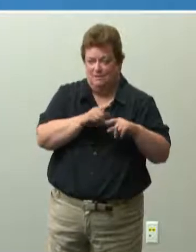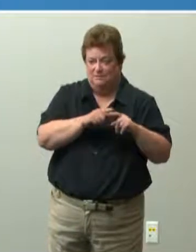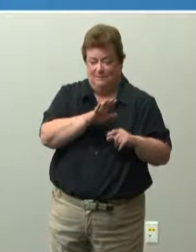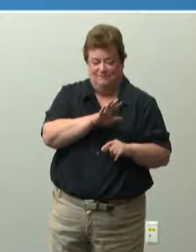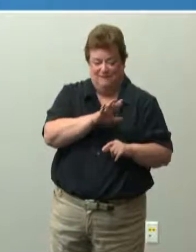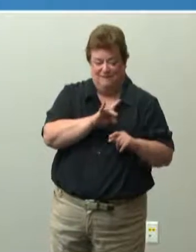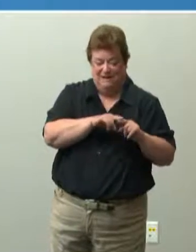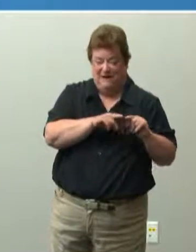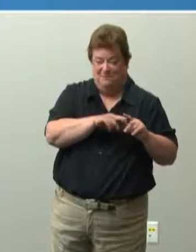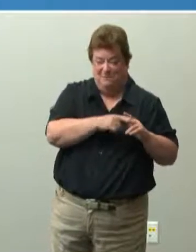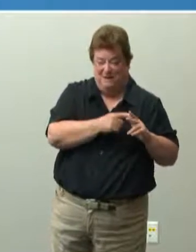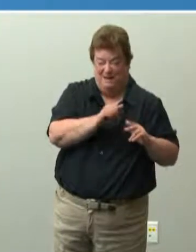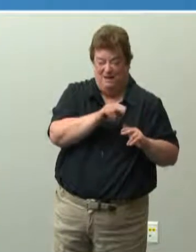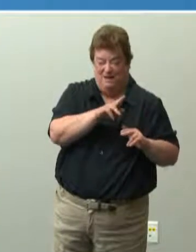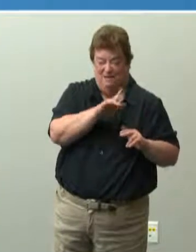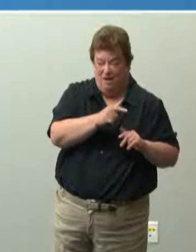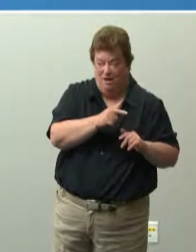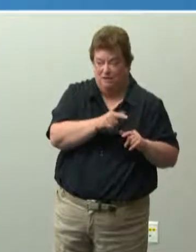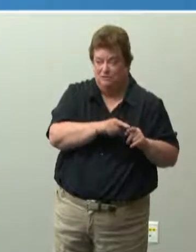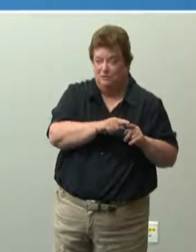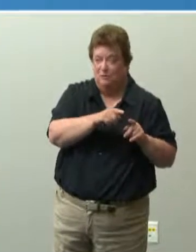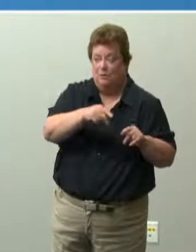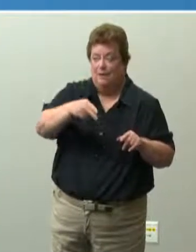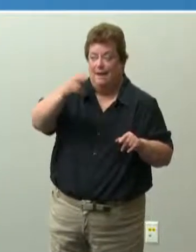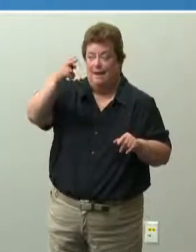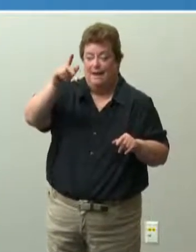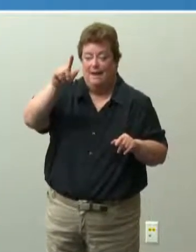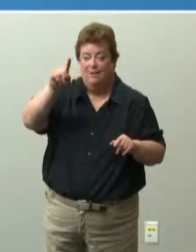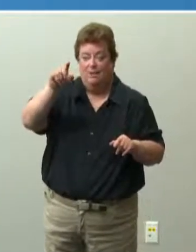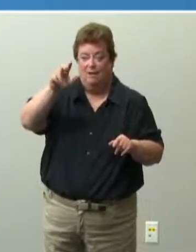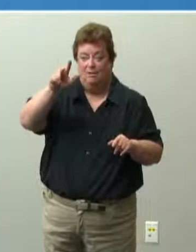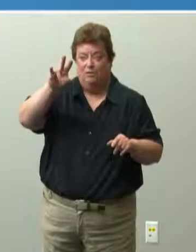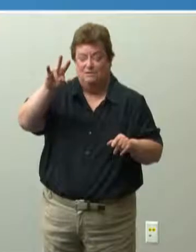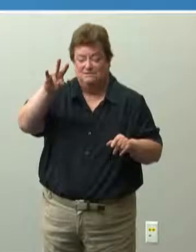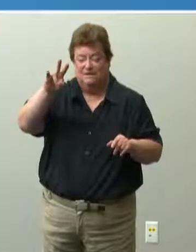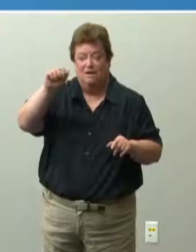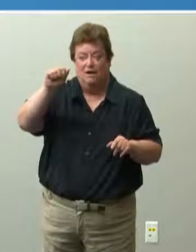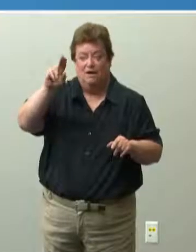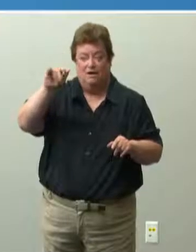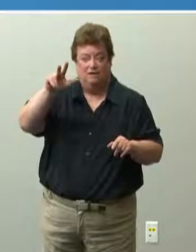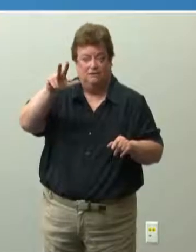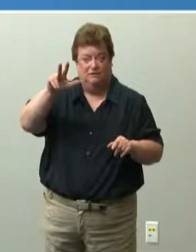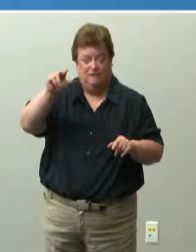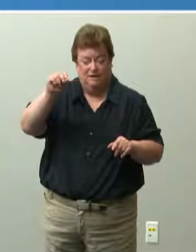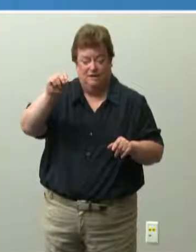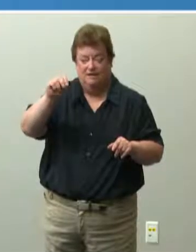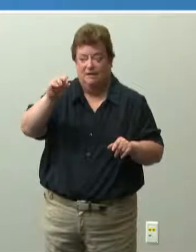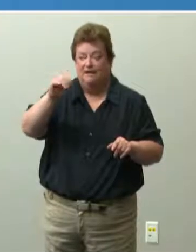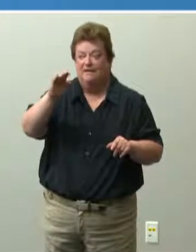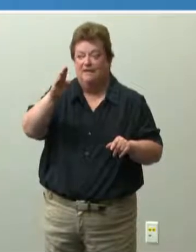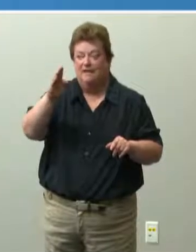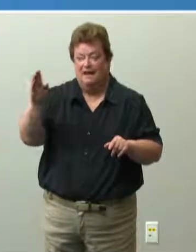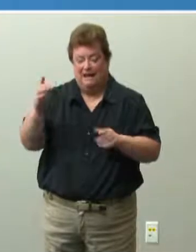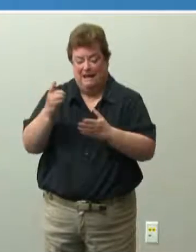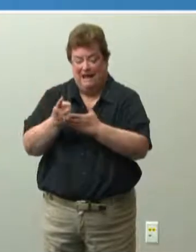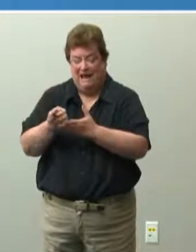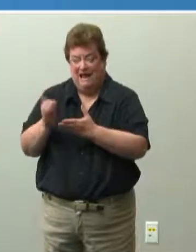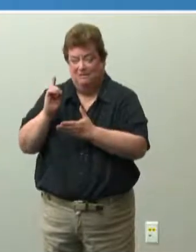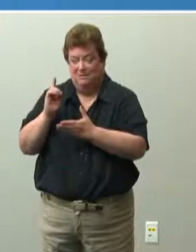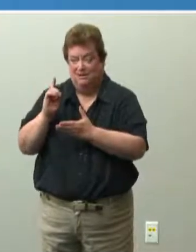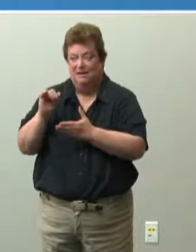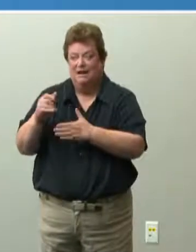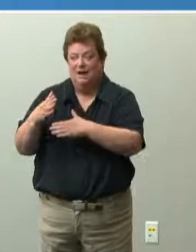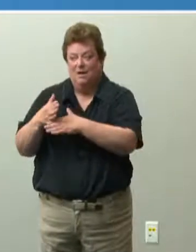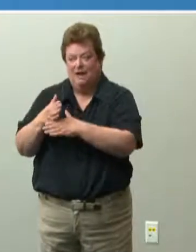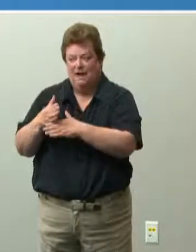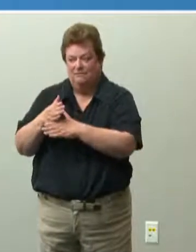of August 1st to the high of 137 on August 30th. Toward the end of last week, the average